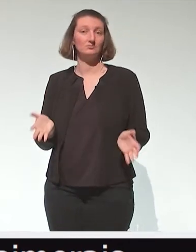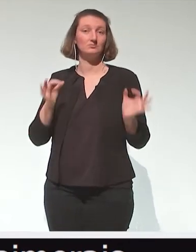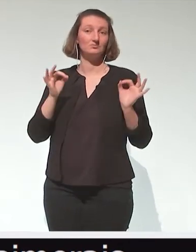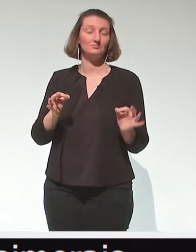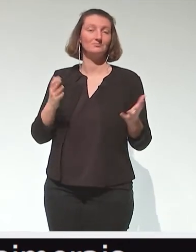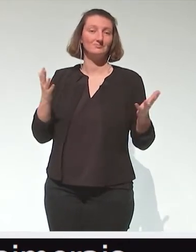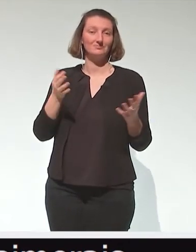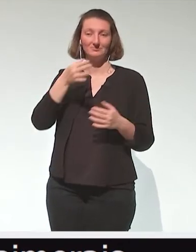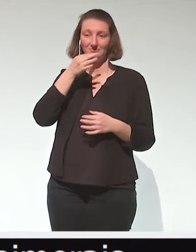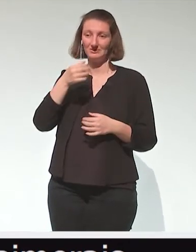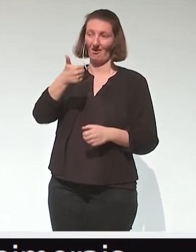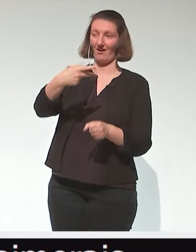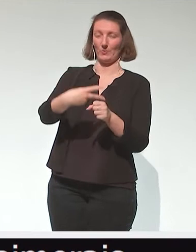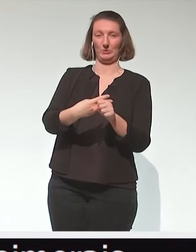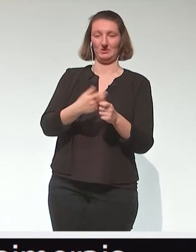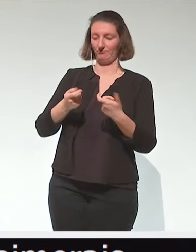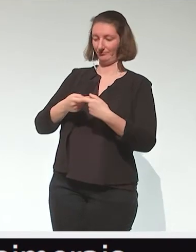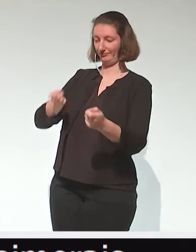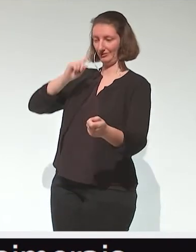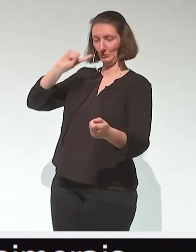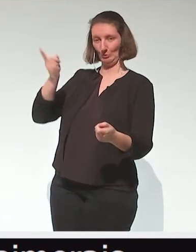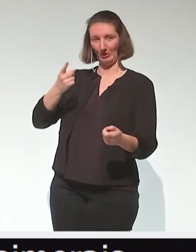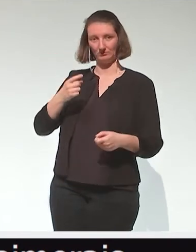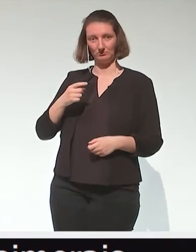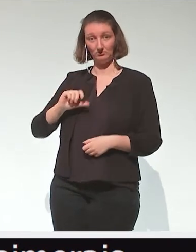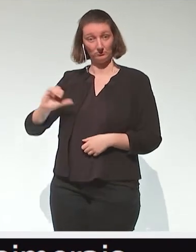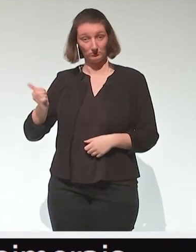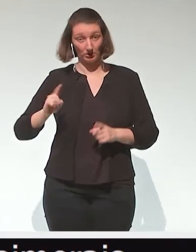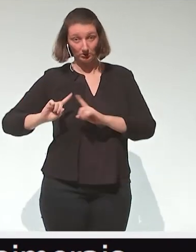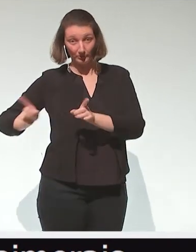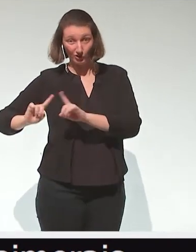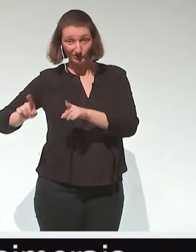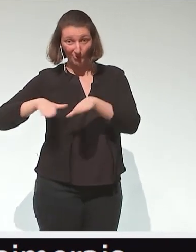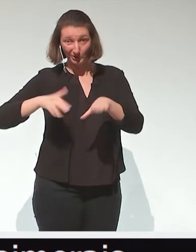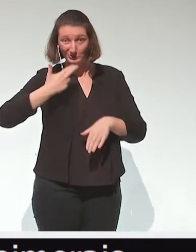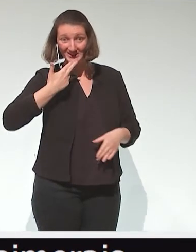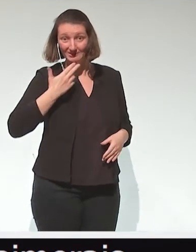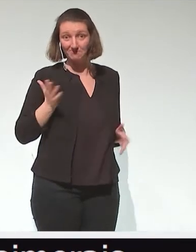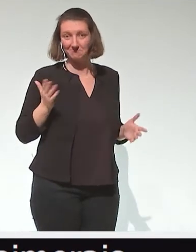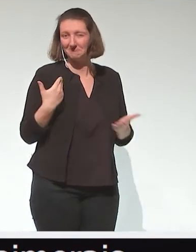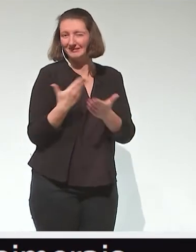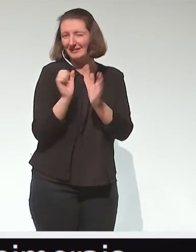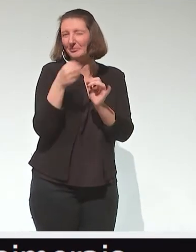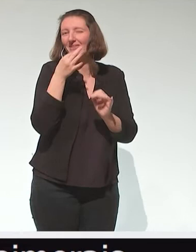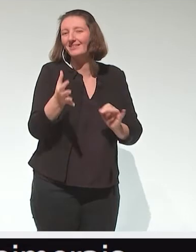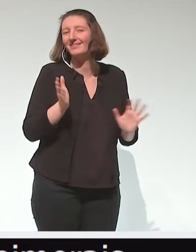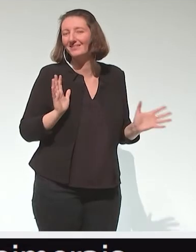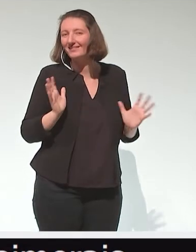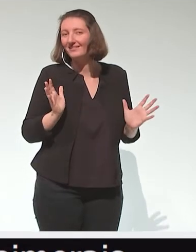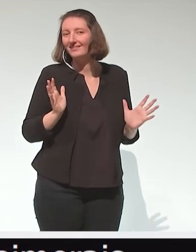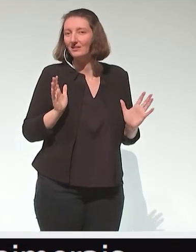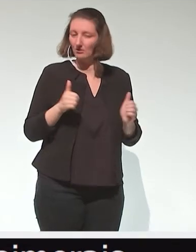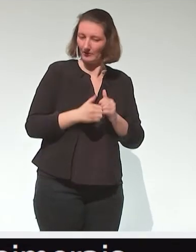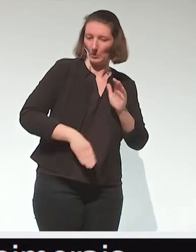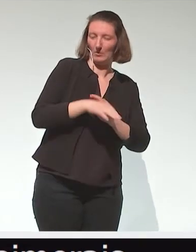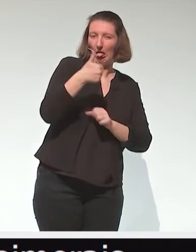us does have an internal strength and driving force, and very much